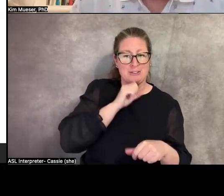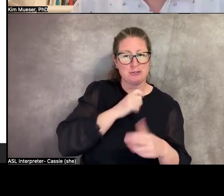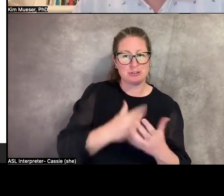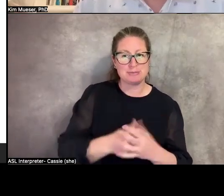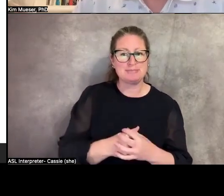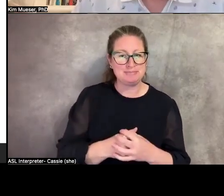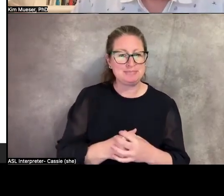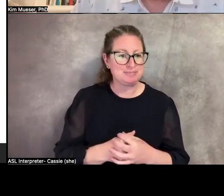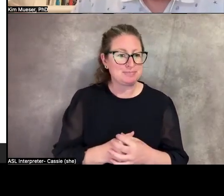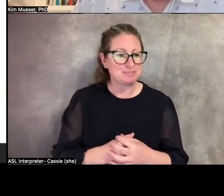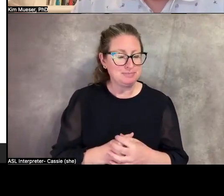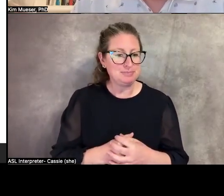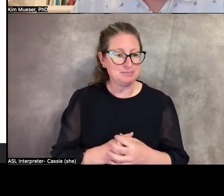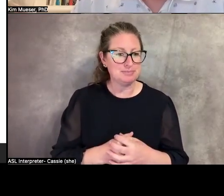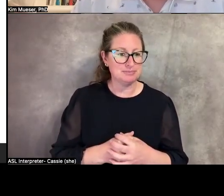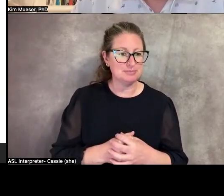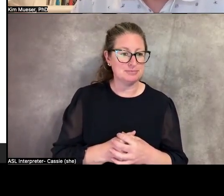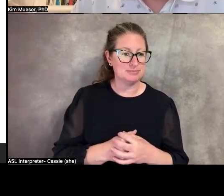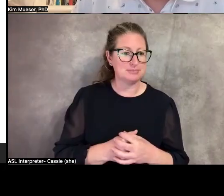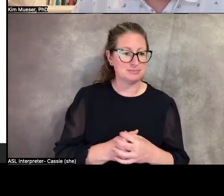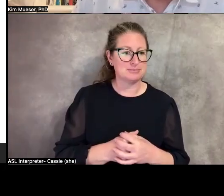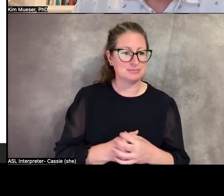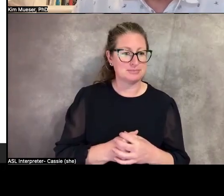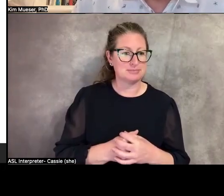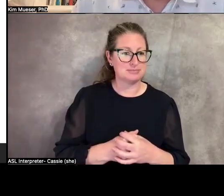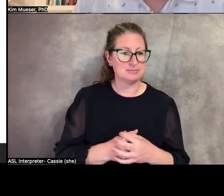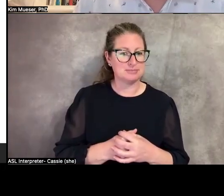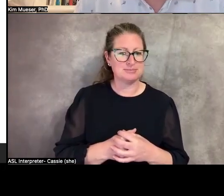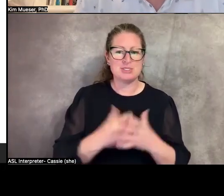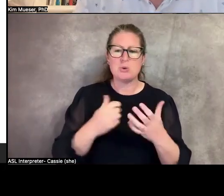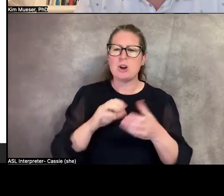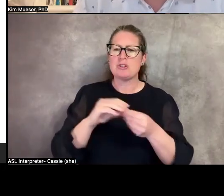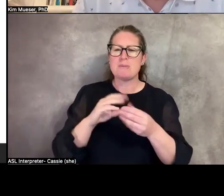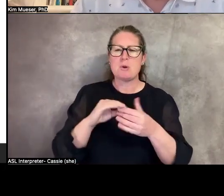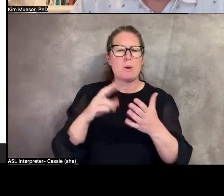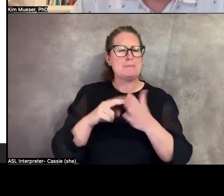one. And to talk a little bit about healthy aging,